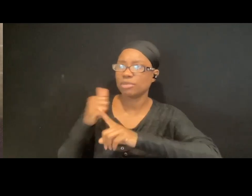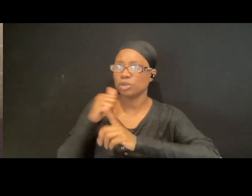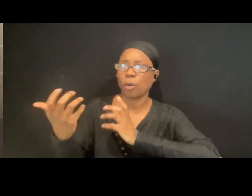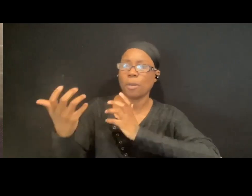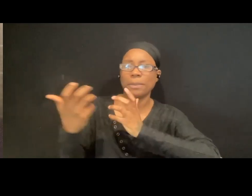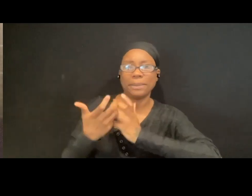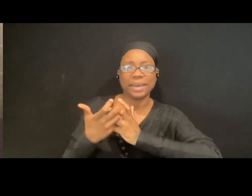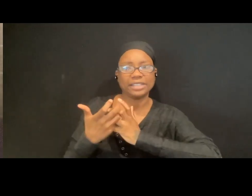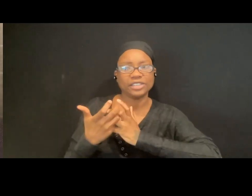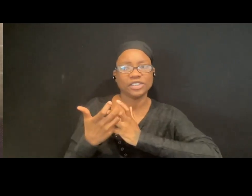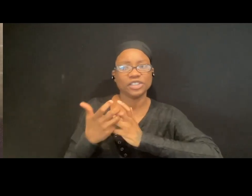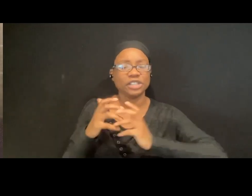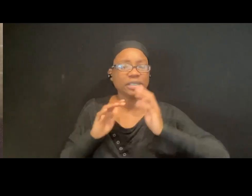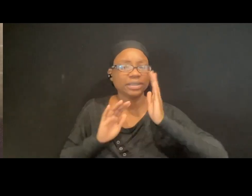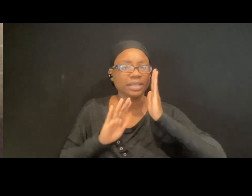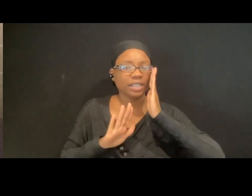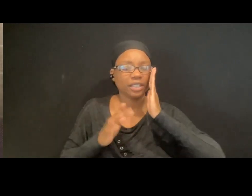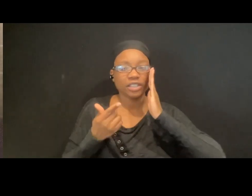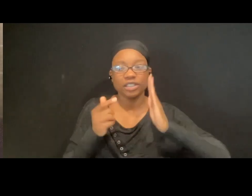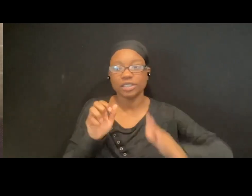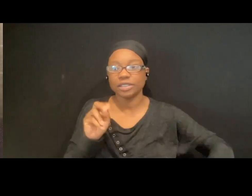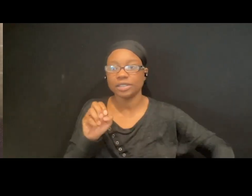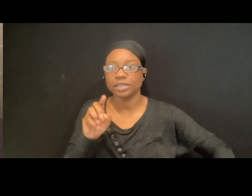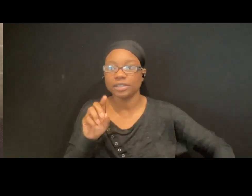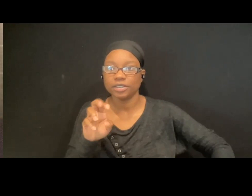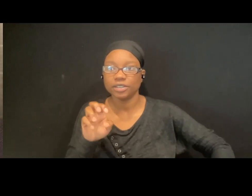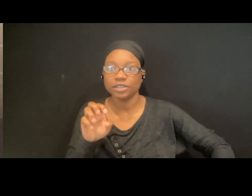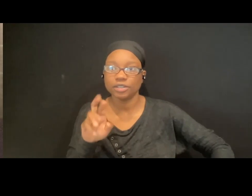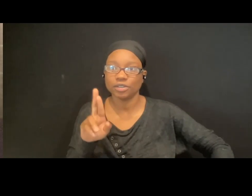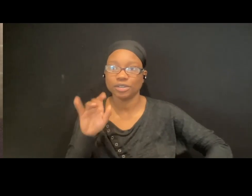their gender identity.